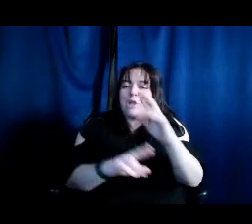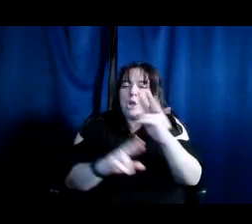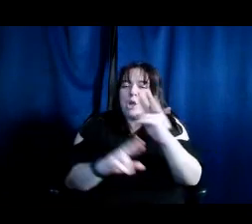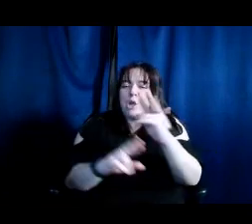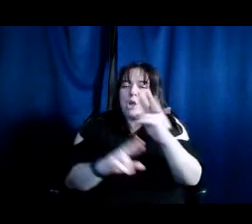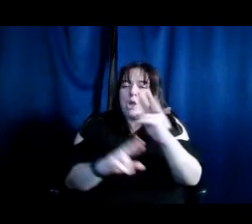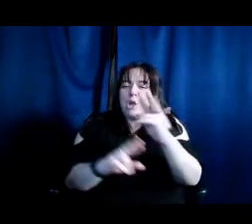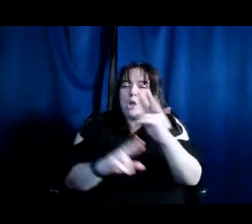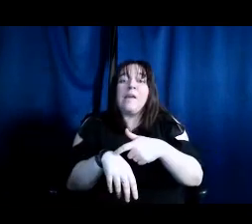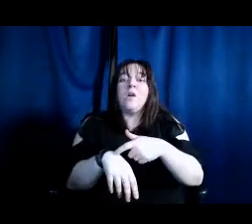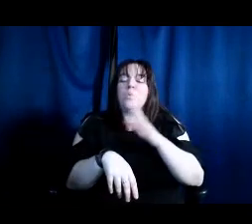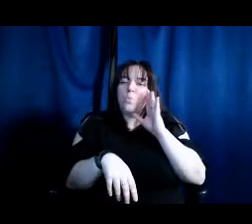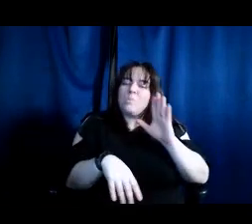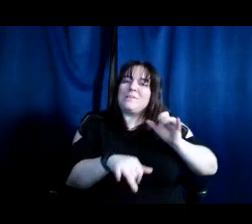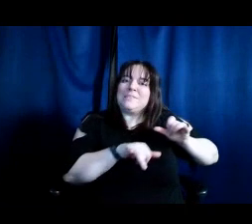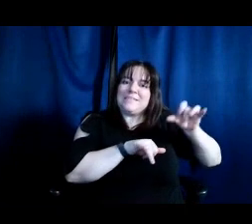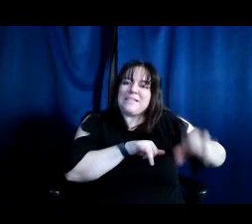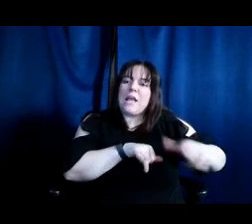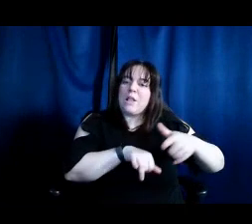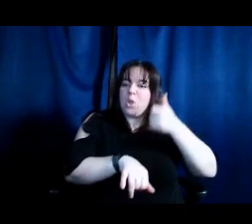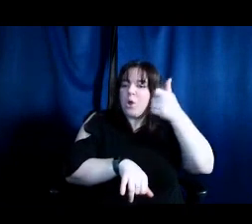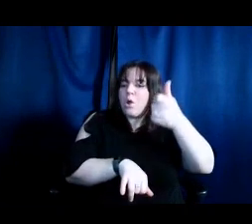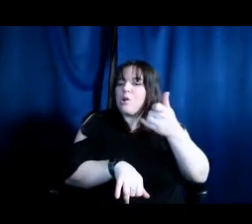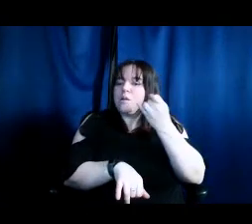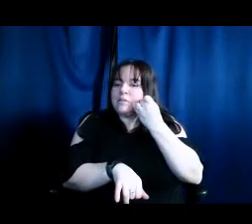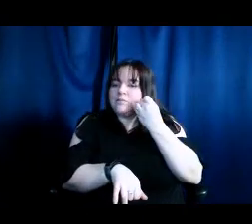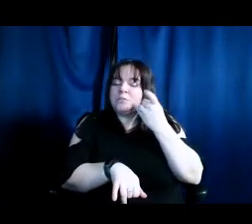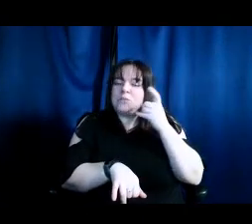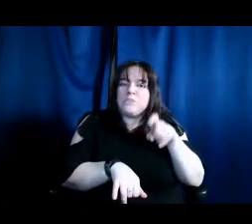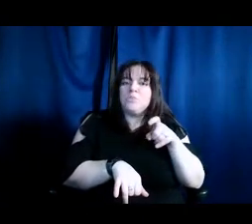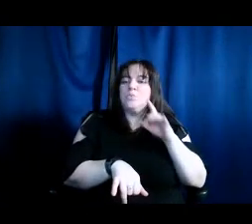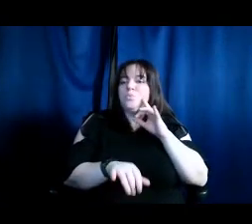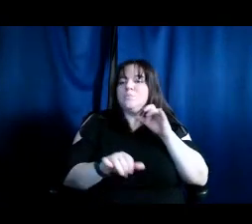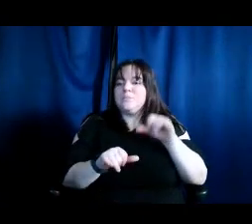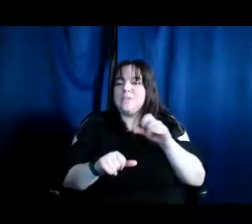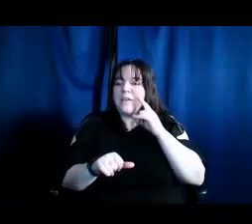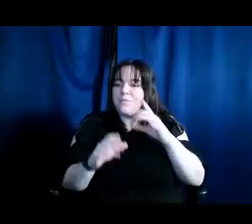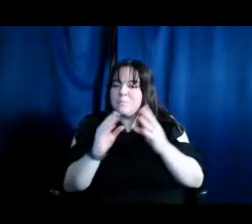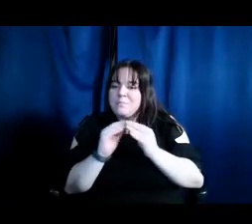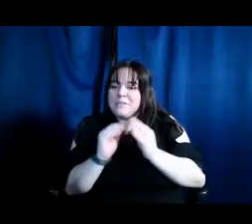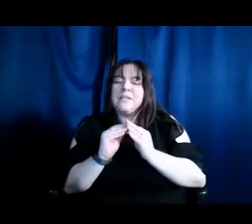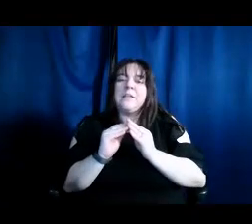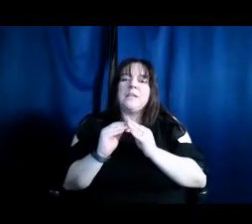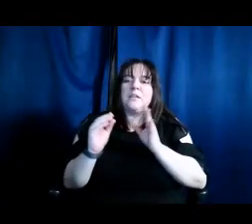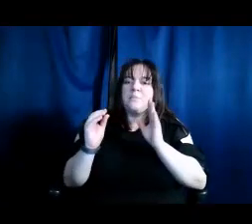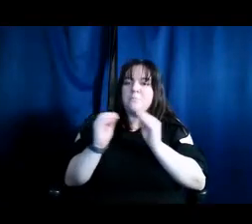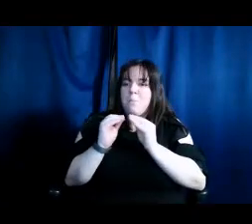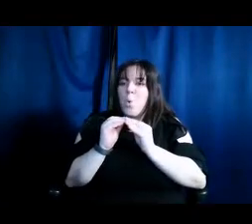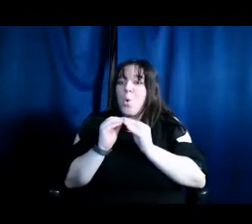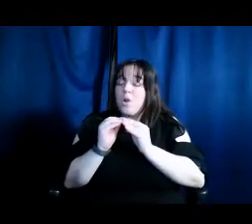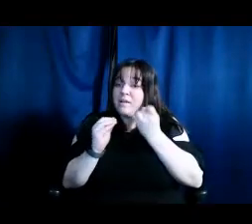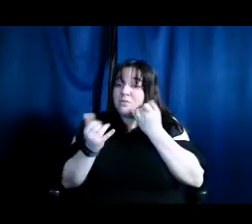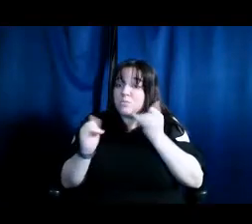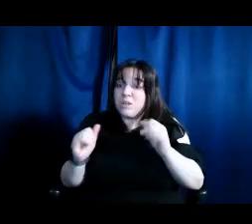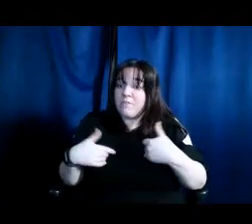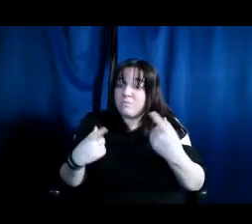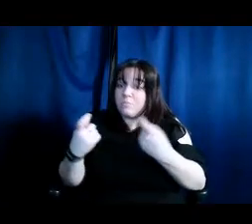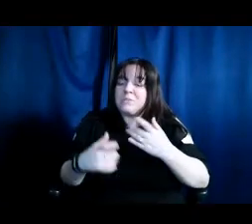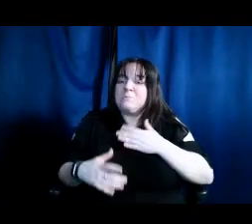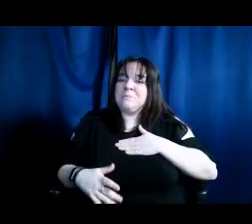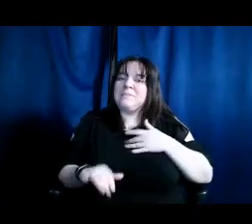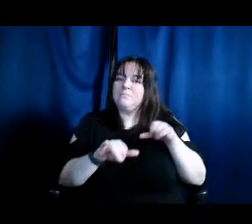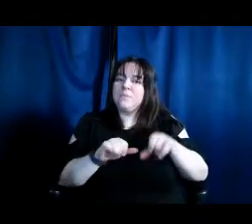time to answer. So if you need to leave, there's no worries. This portion of today's session will be archived with the rest of the presentation, and